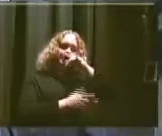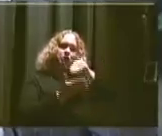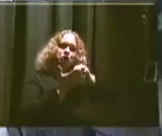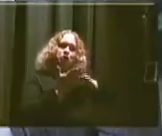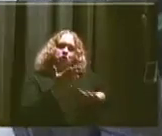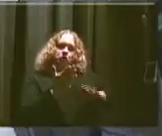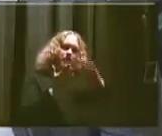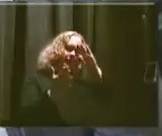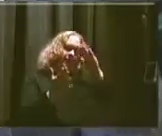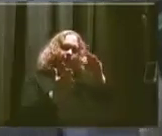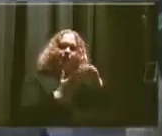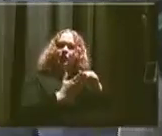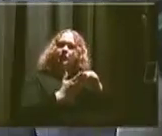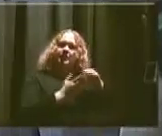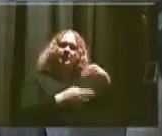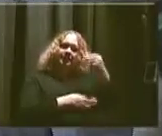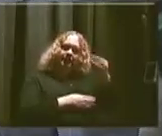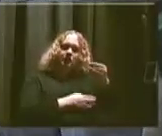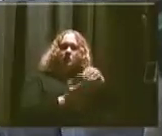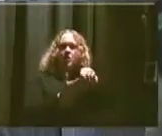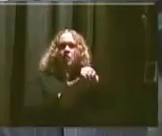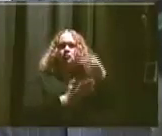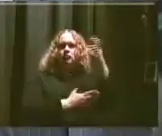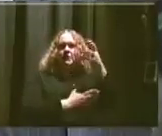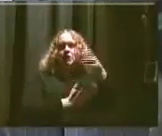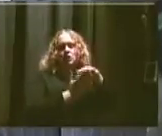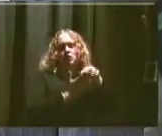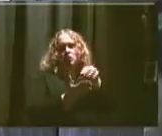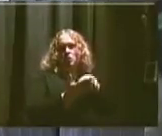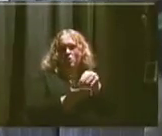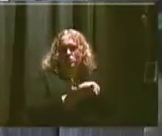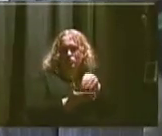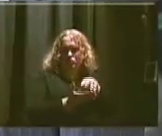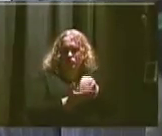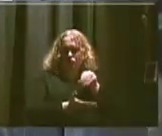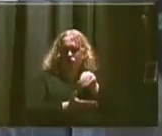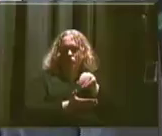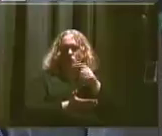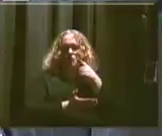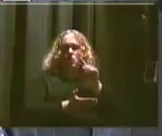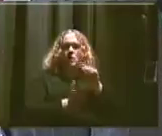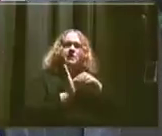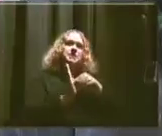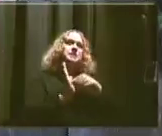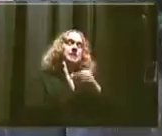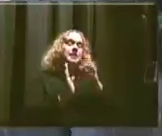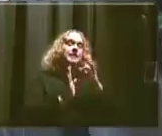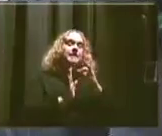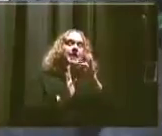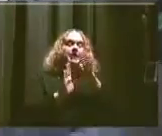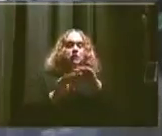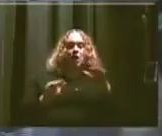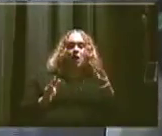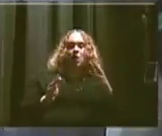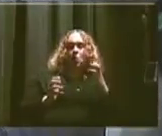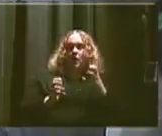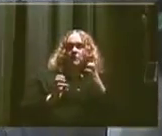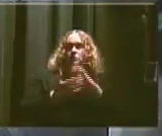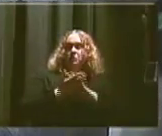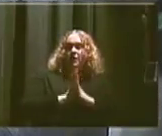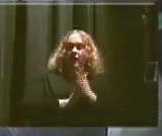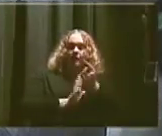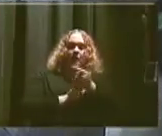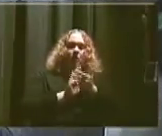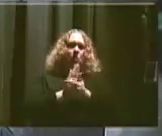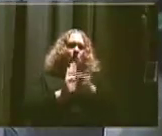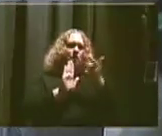learning. Learning in the academic areas. For example, if a child wants to be a lawyer, then what becomes very important